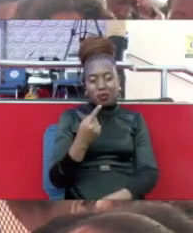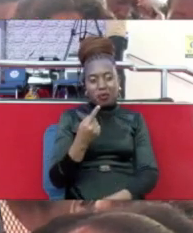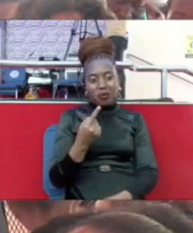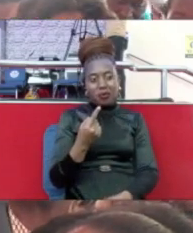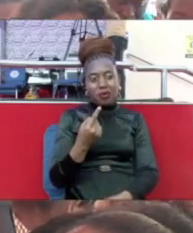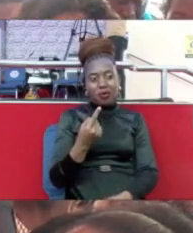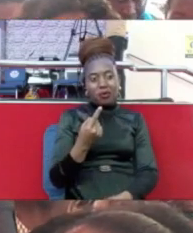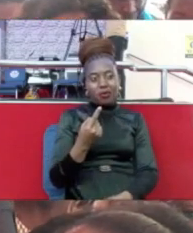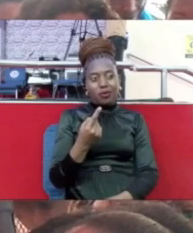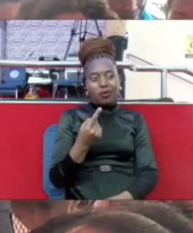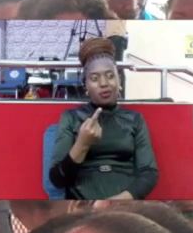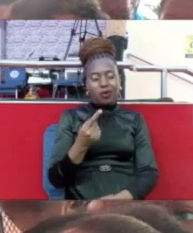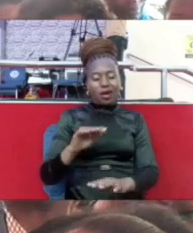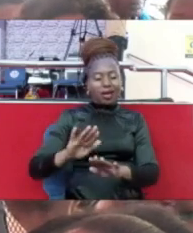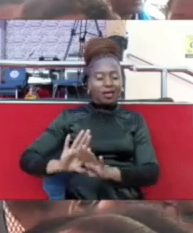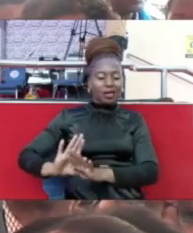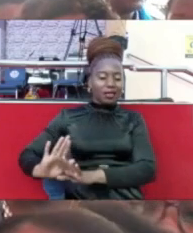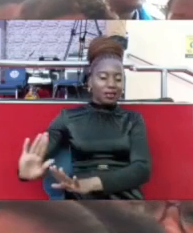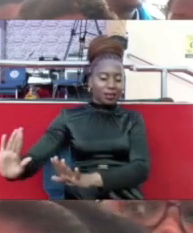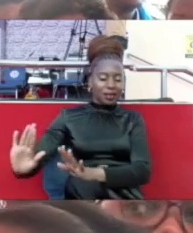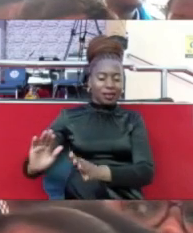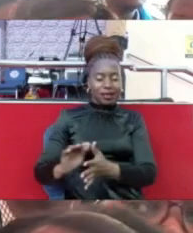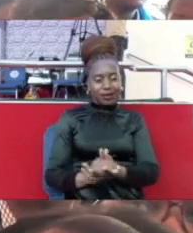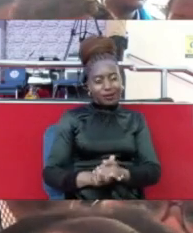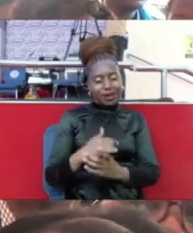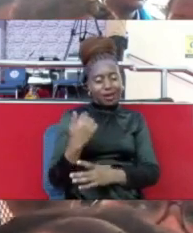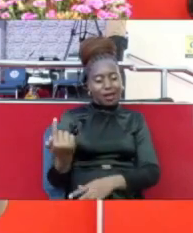They're the outcast of the in-group.